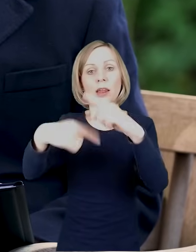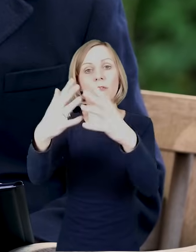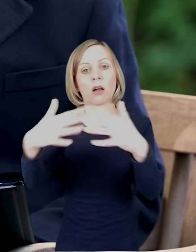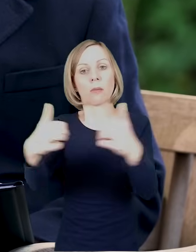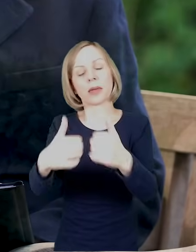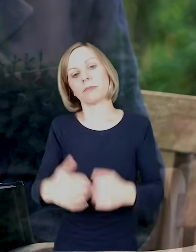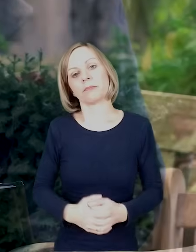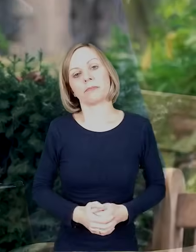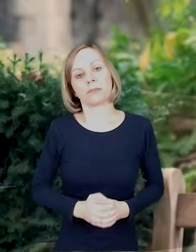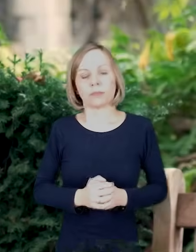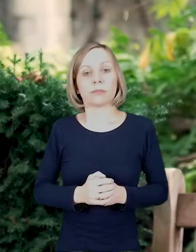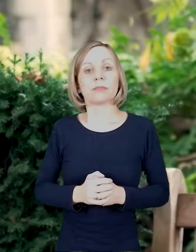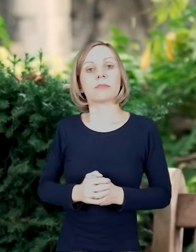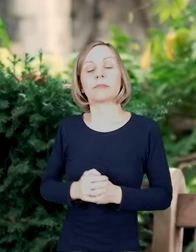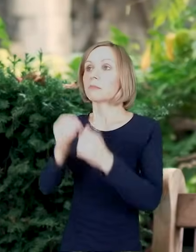Amen.